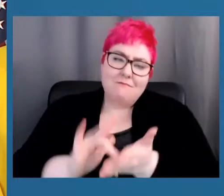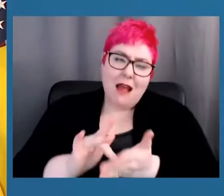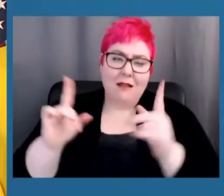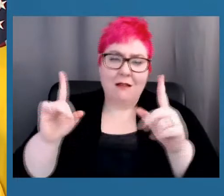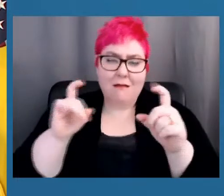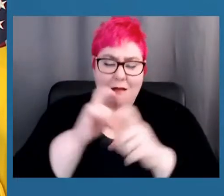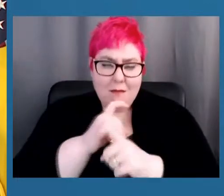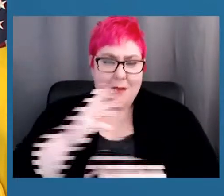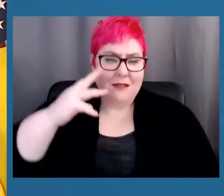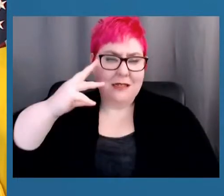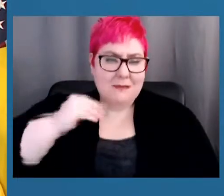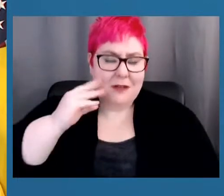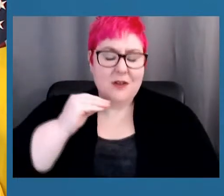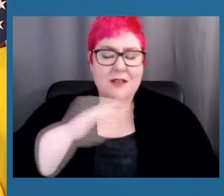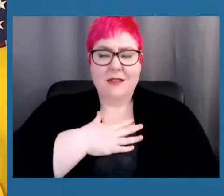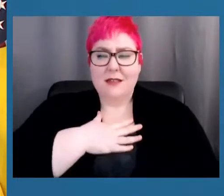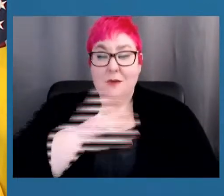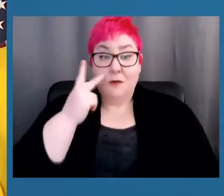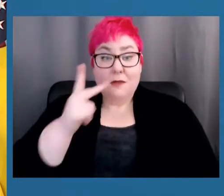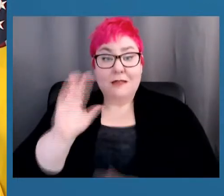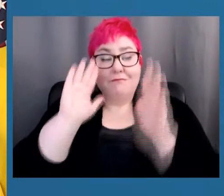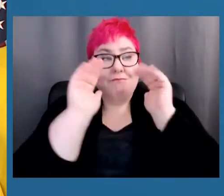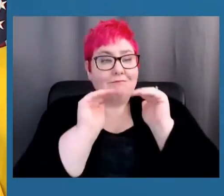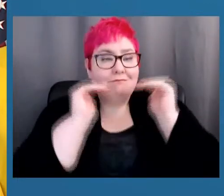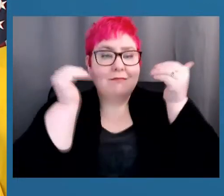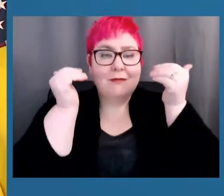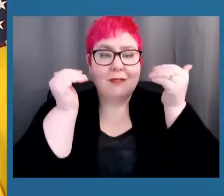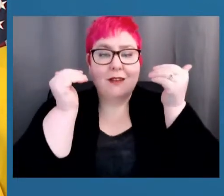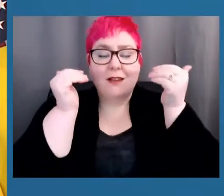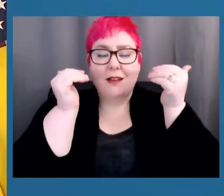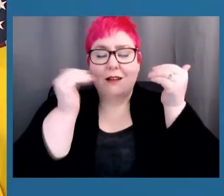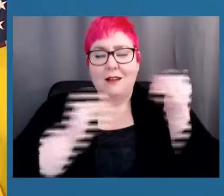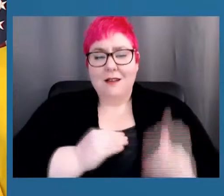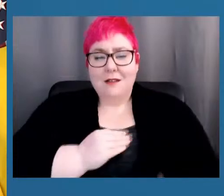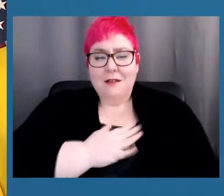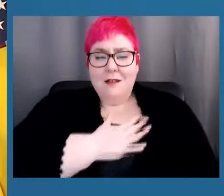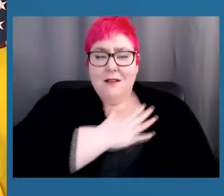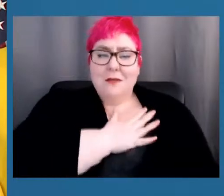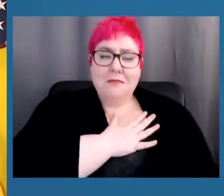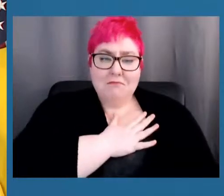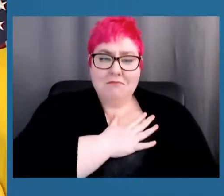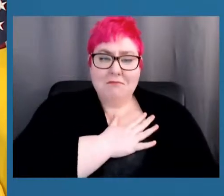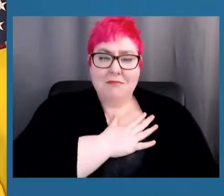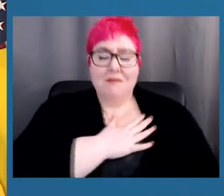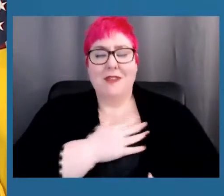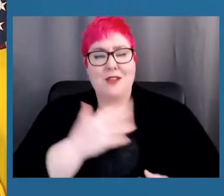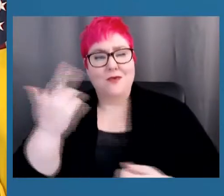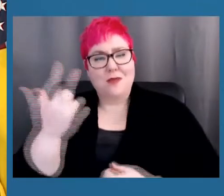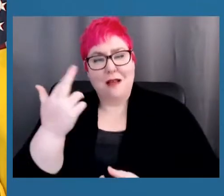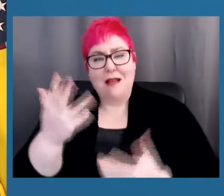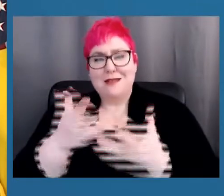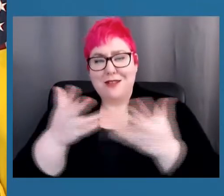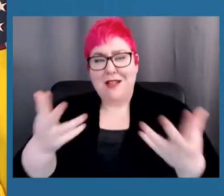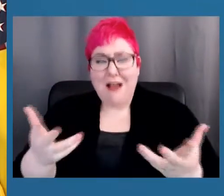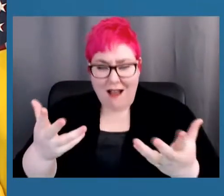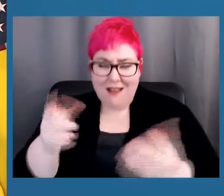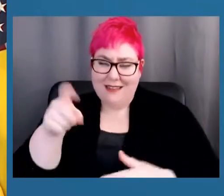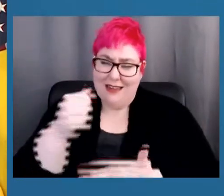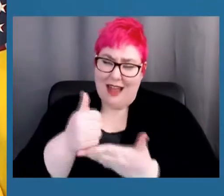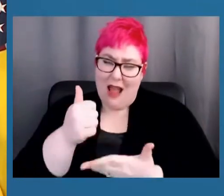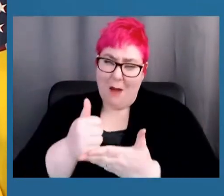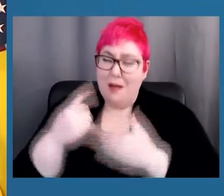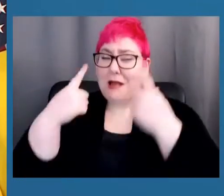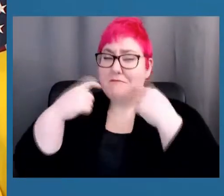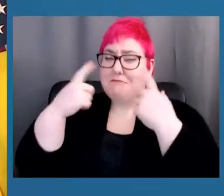But you know, you see their smiles, and it just warms your soul, and realizes that there's a lot of people who need our help. Yes,